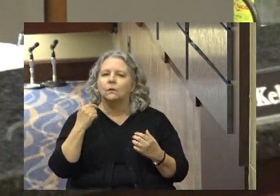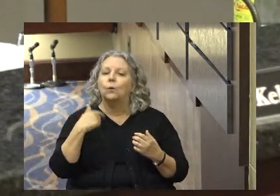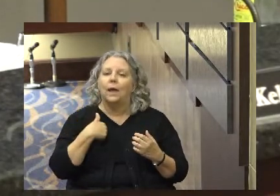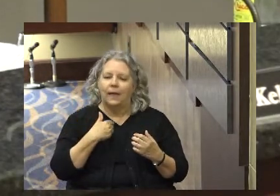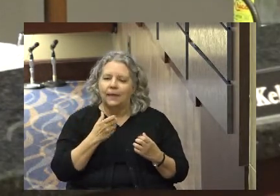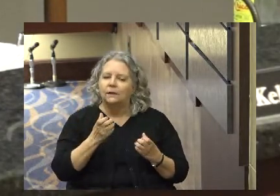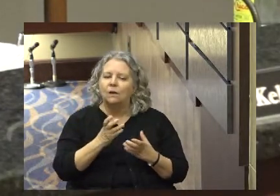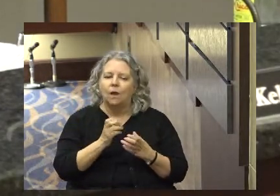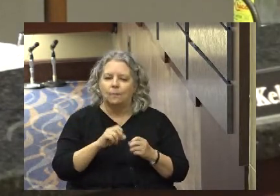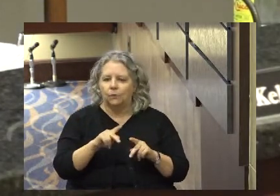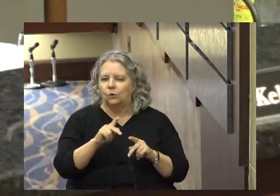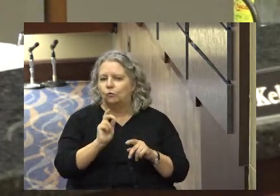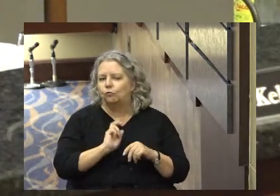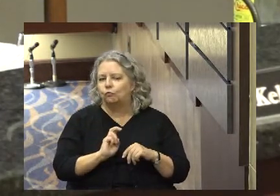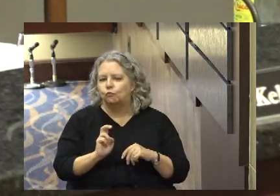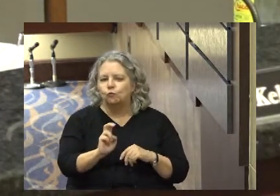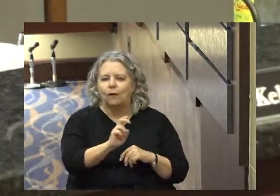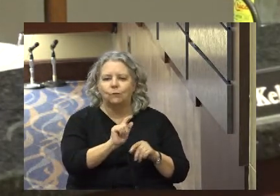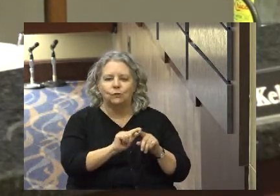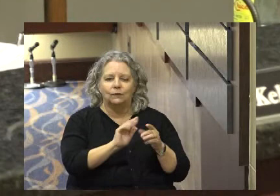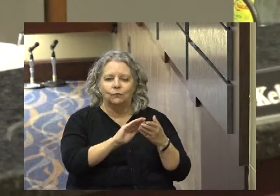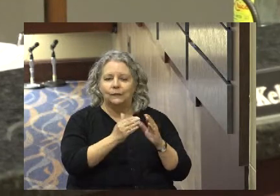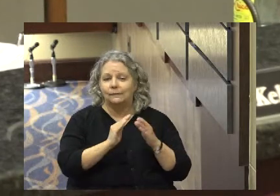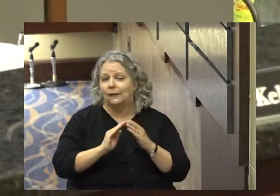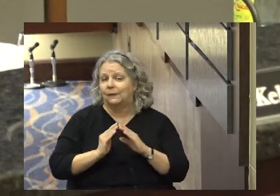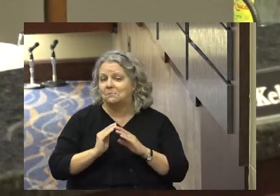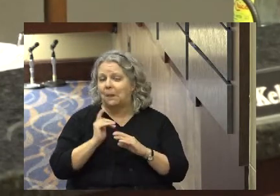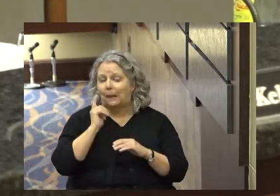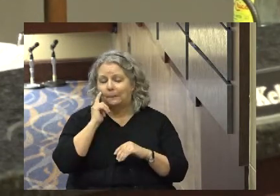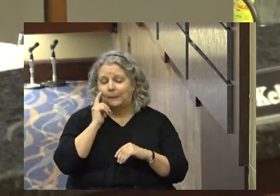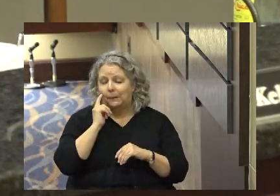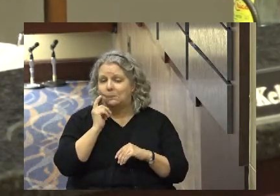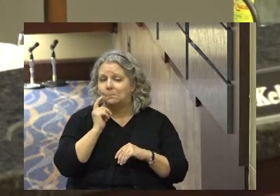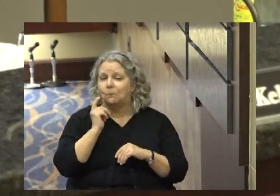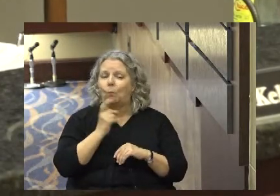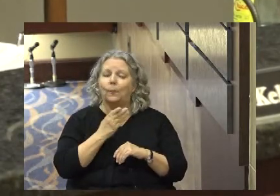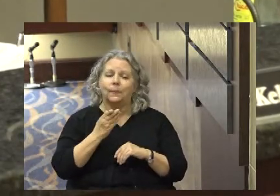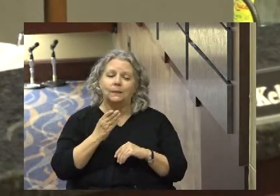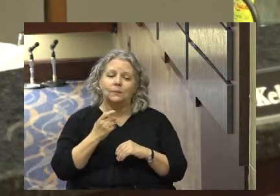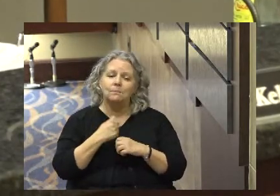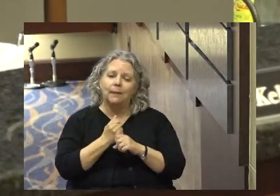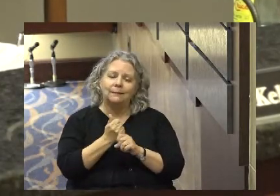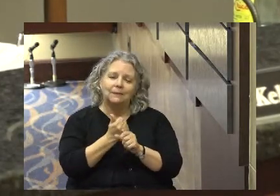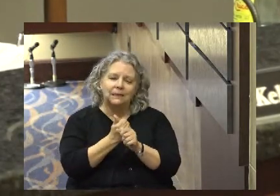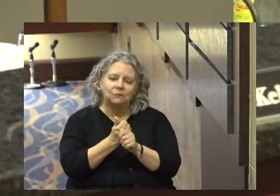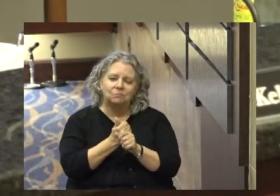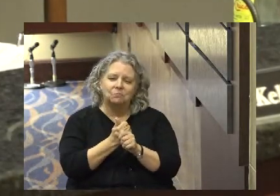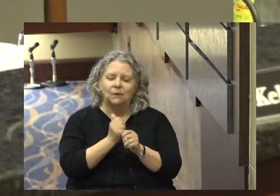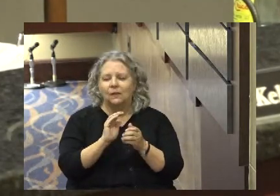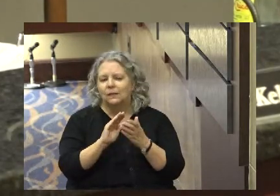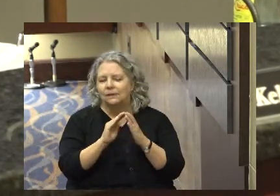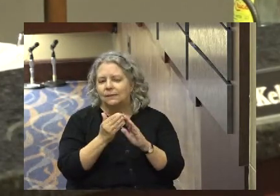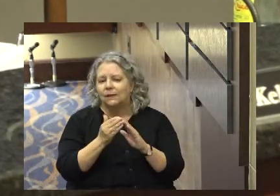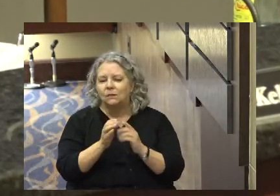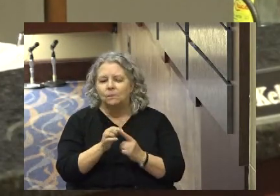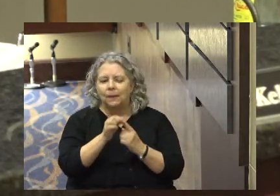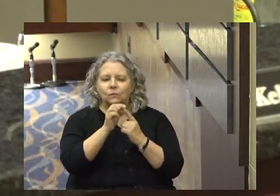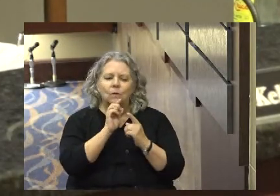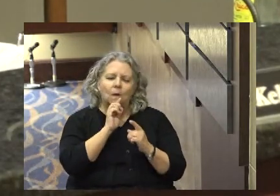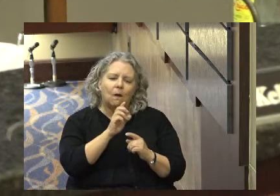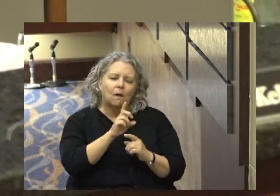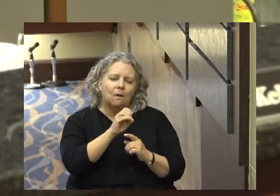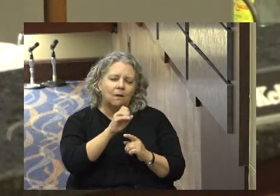different cities, and I think what sets a community apart are the details and the sense of both beauty and